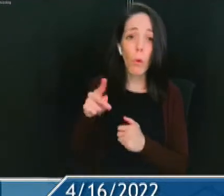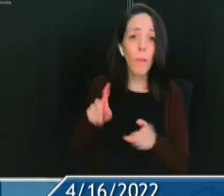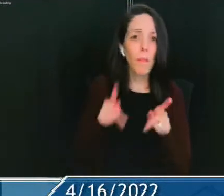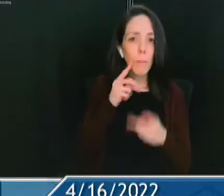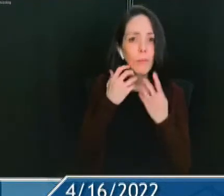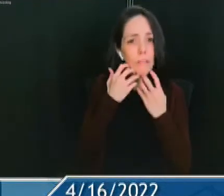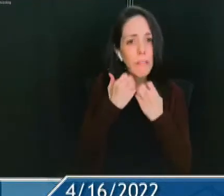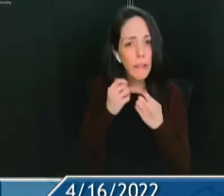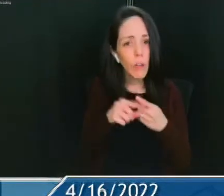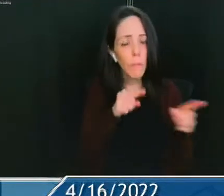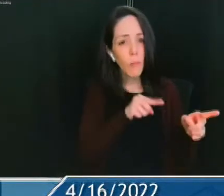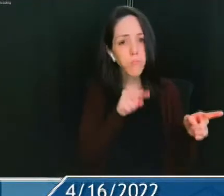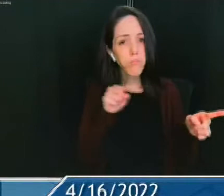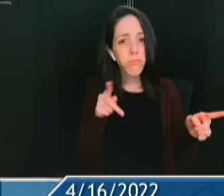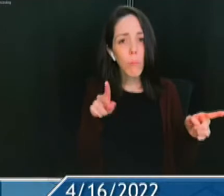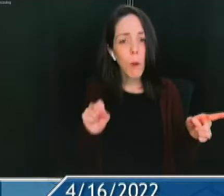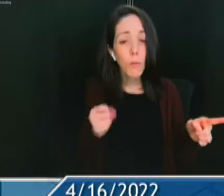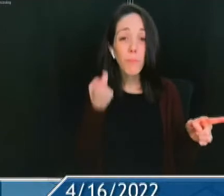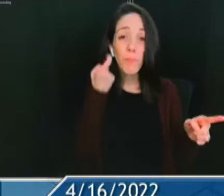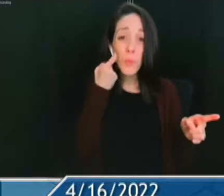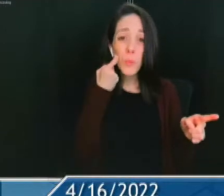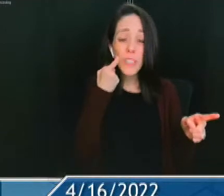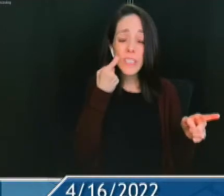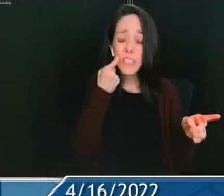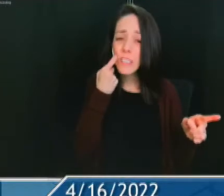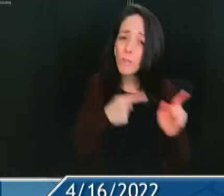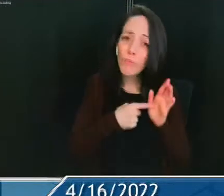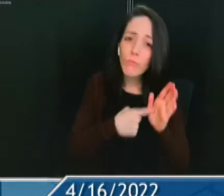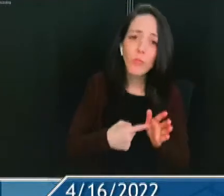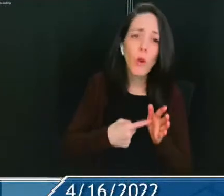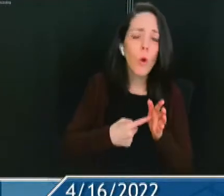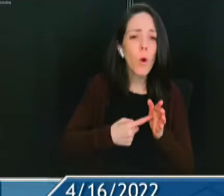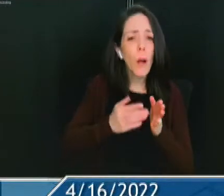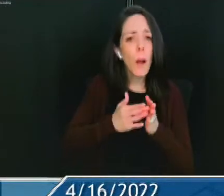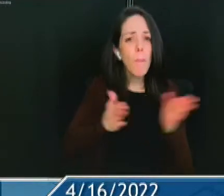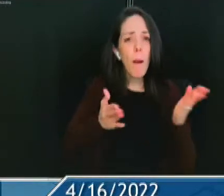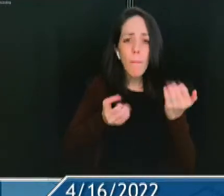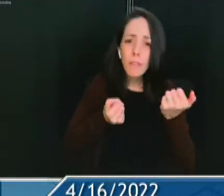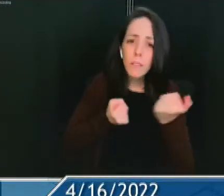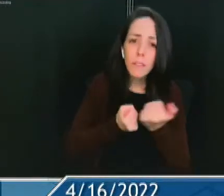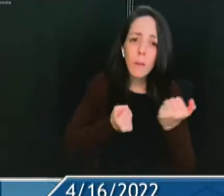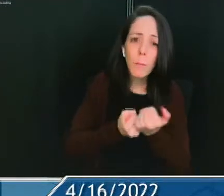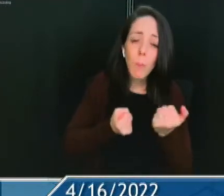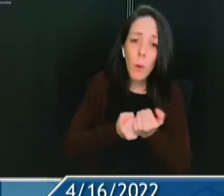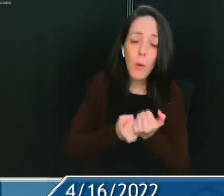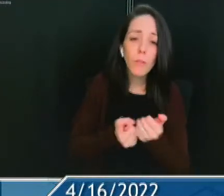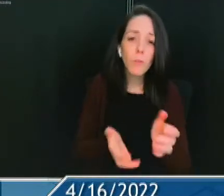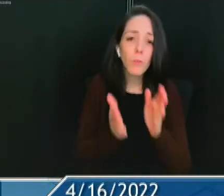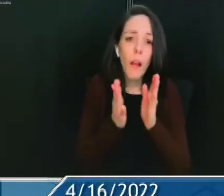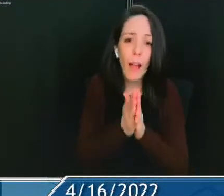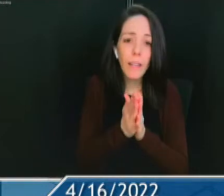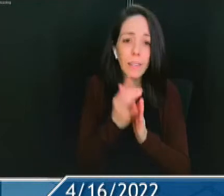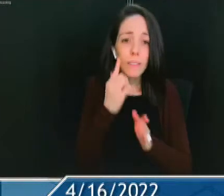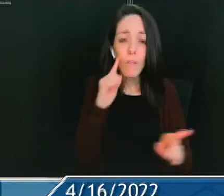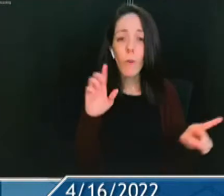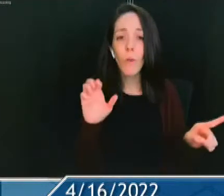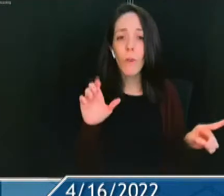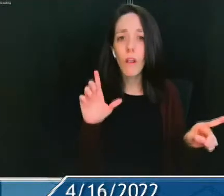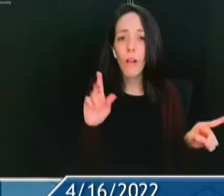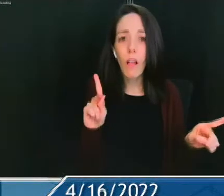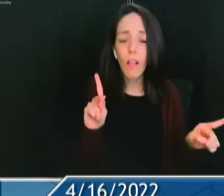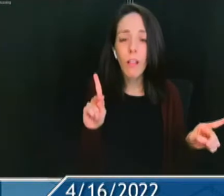One evidence of this is the recent outpouring of public support for returning the complete Thompson Elk Fountain